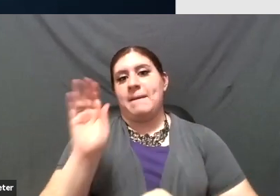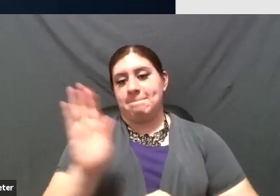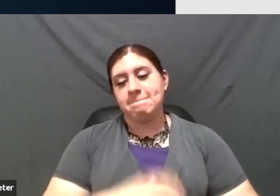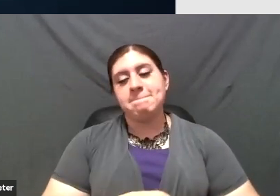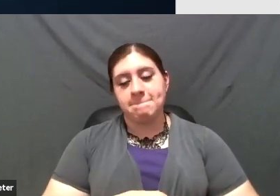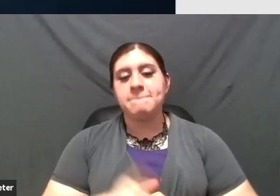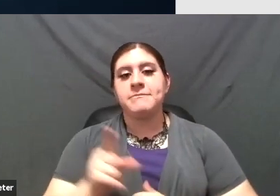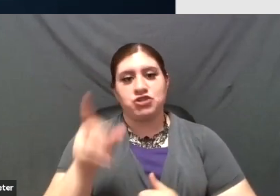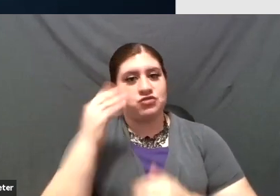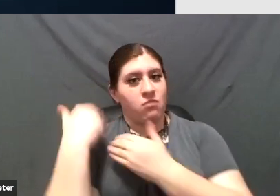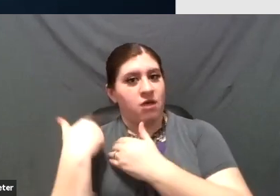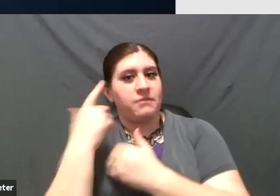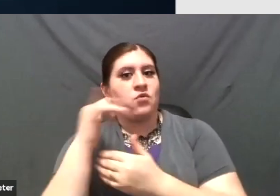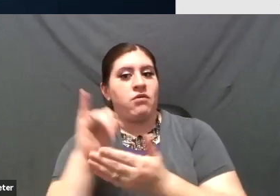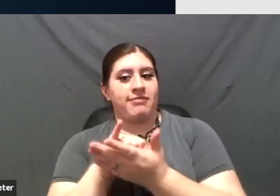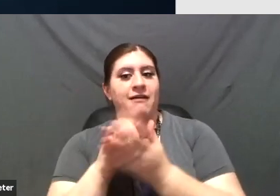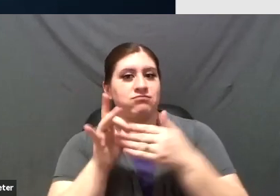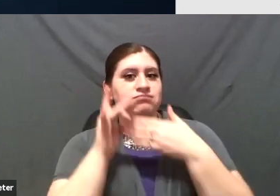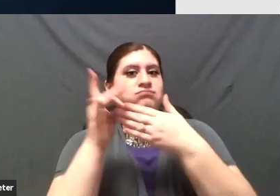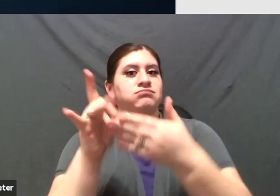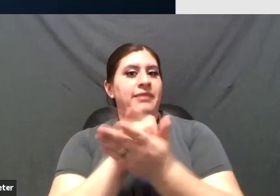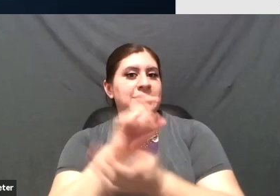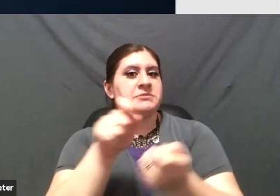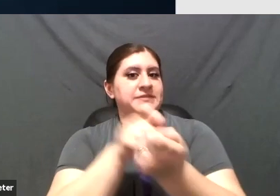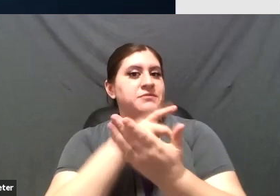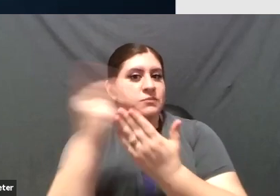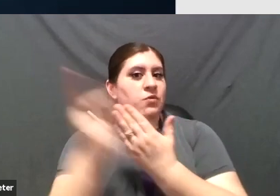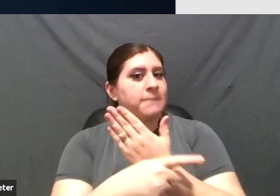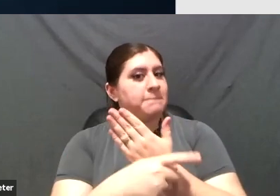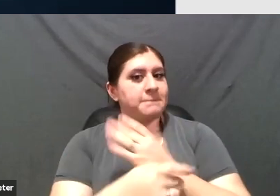she's responsible for spearheading that particular